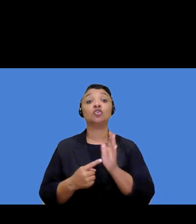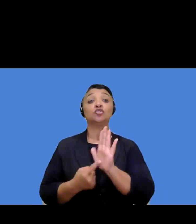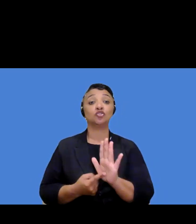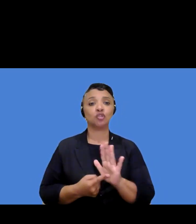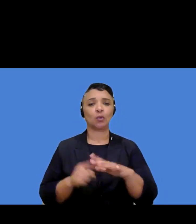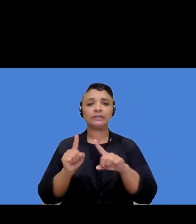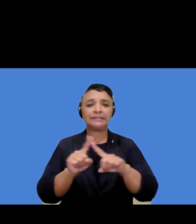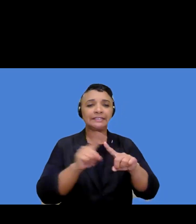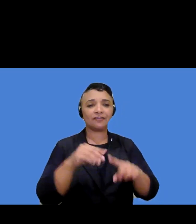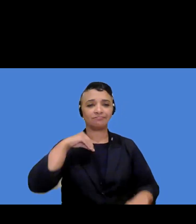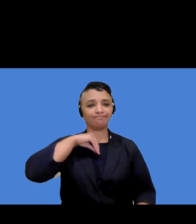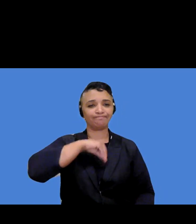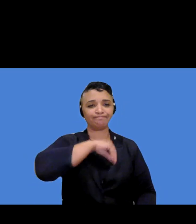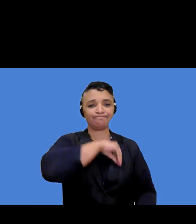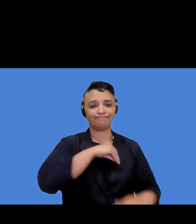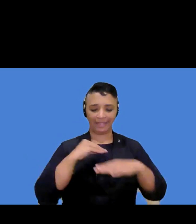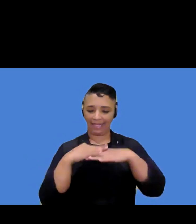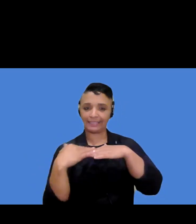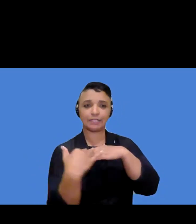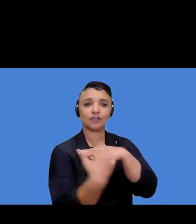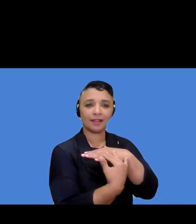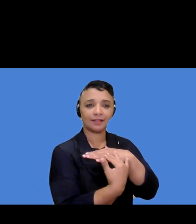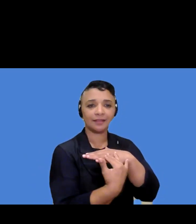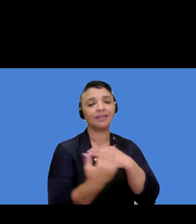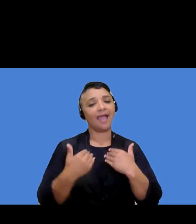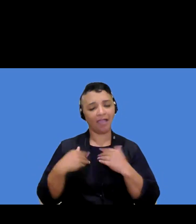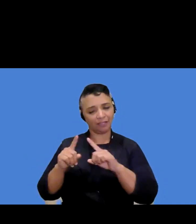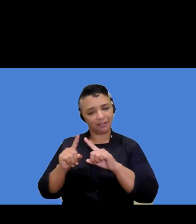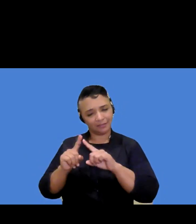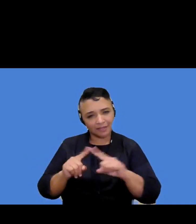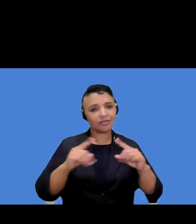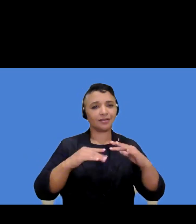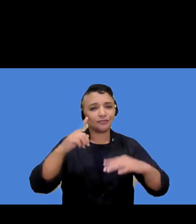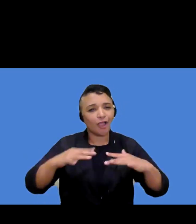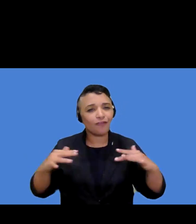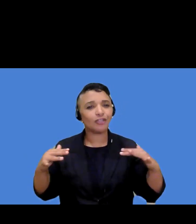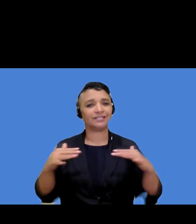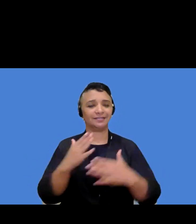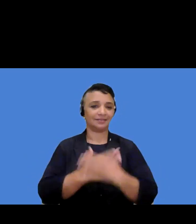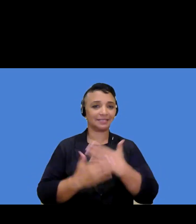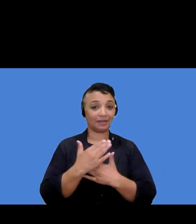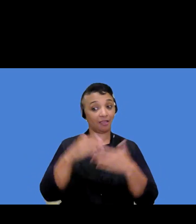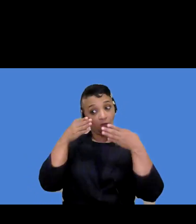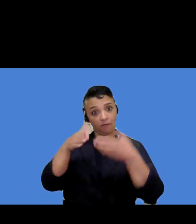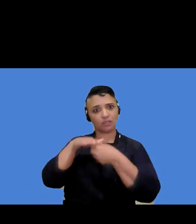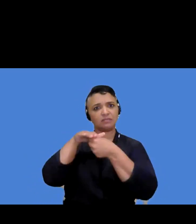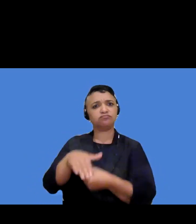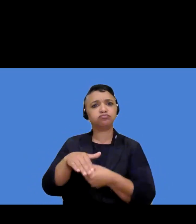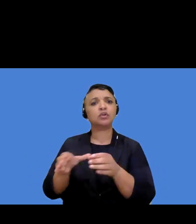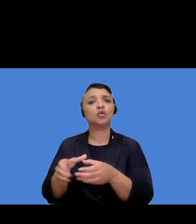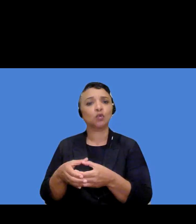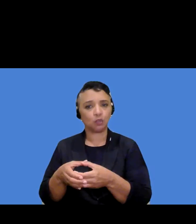intersectionality. It celebrates the disability diversity, which mainly focuses on underrepresented groups,